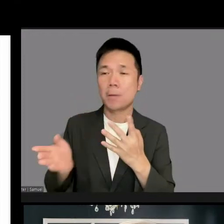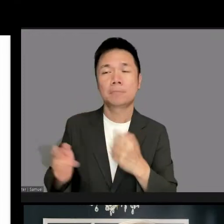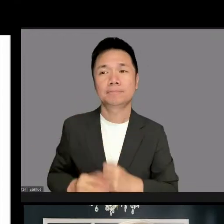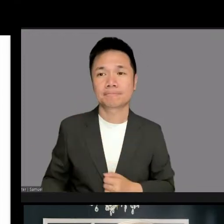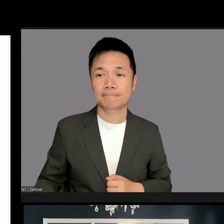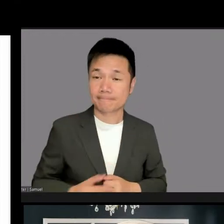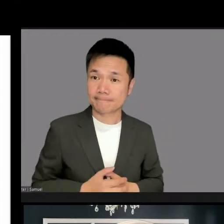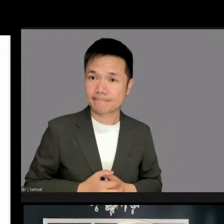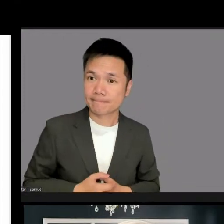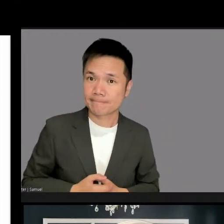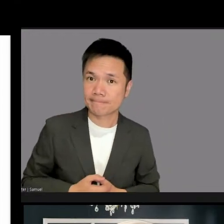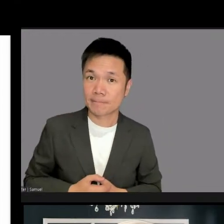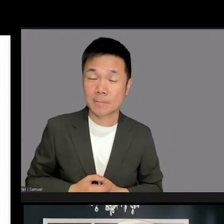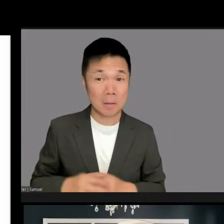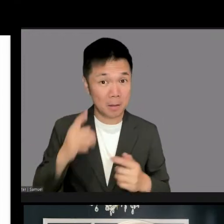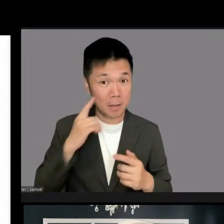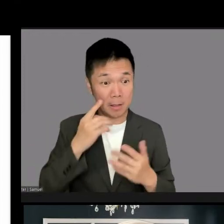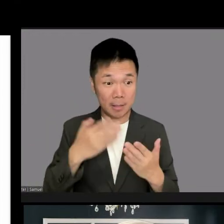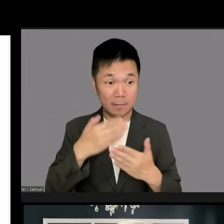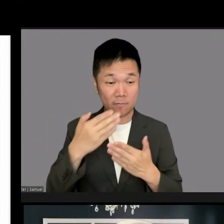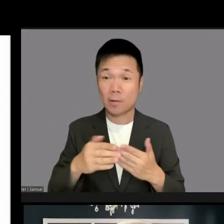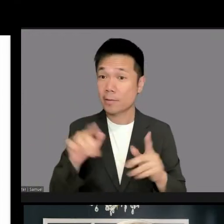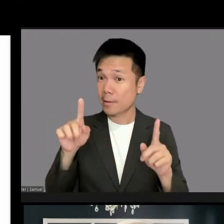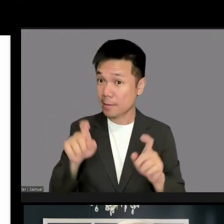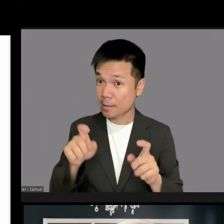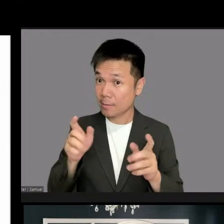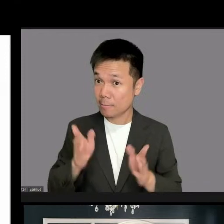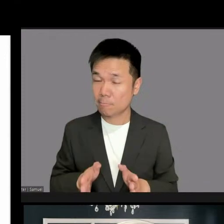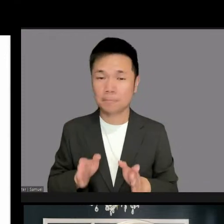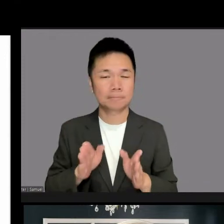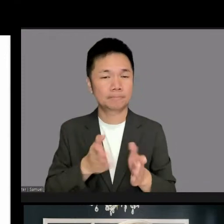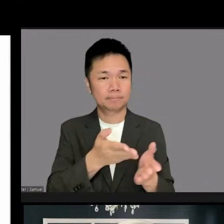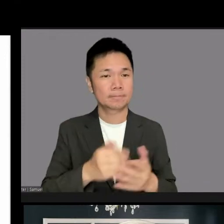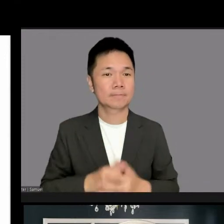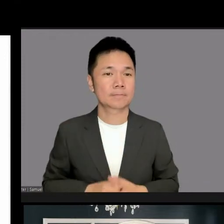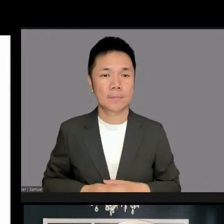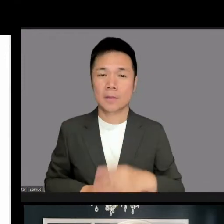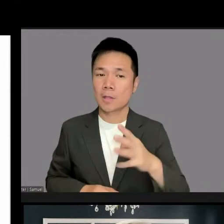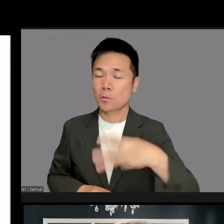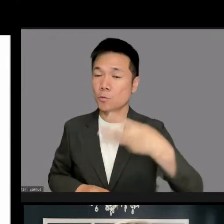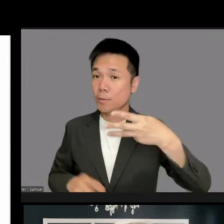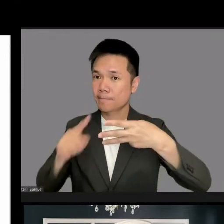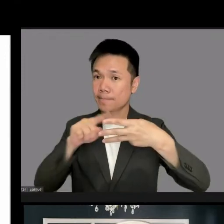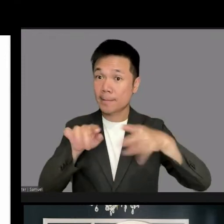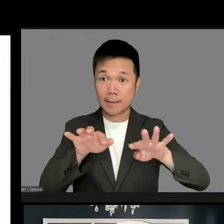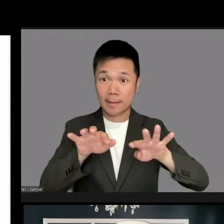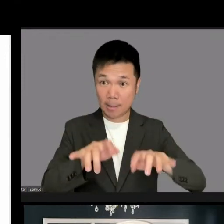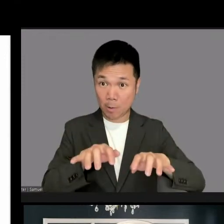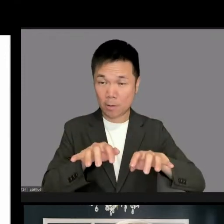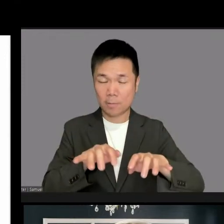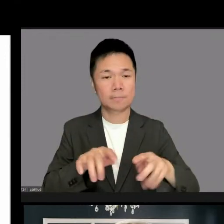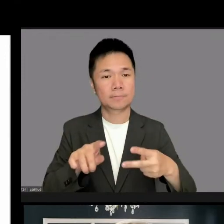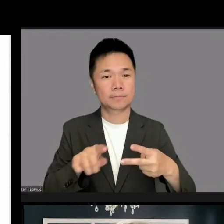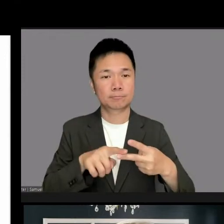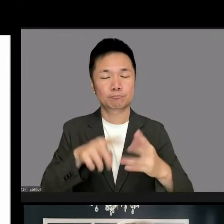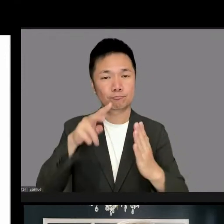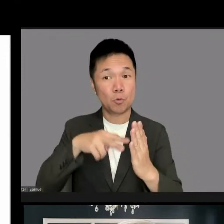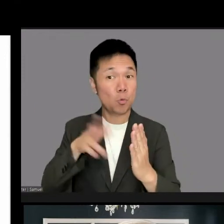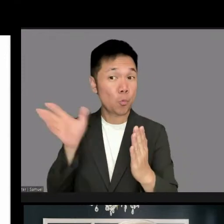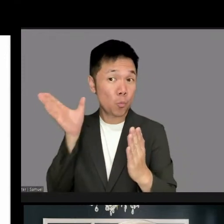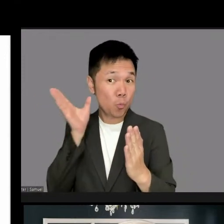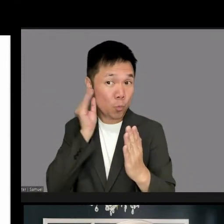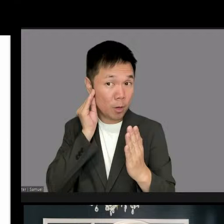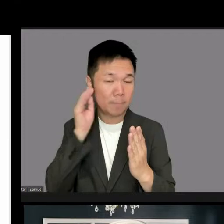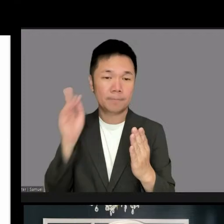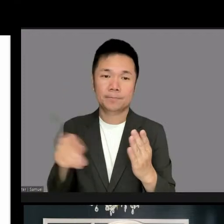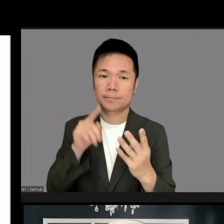So if you're going to get started in manual testing, you really only need three things. You need a keyboard, you need a screen reader, you can either